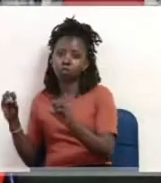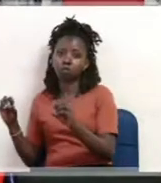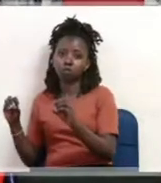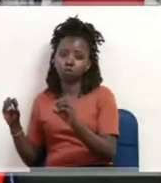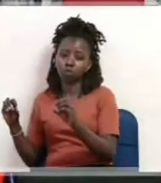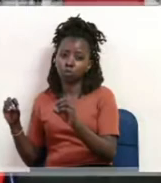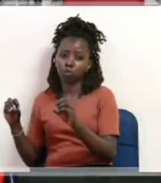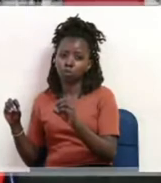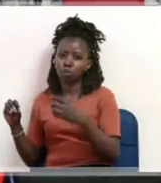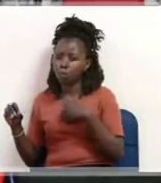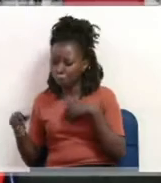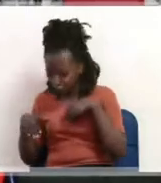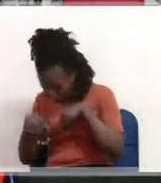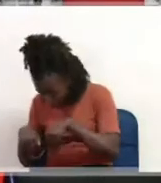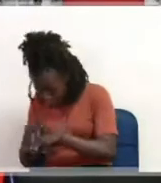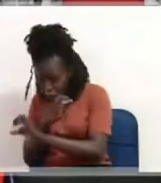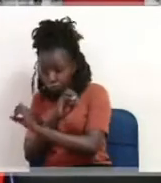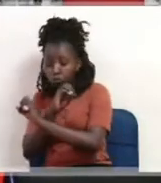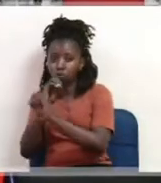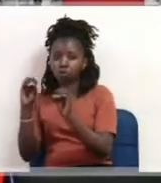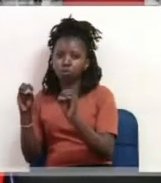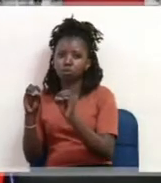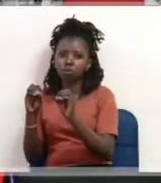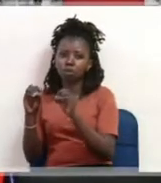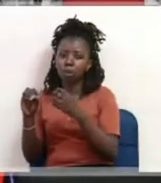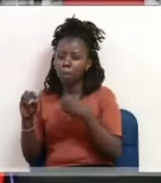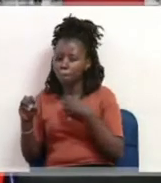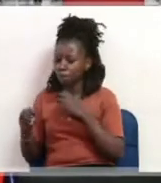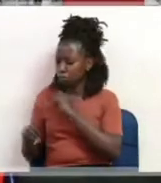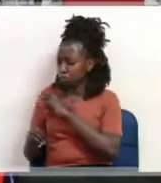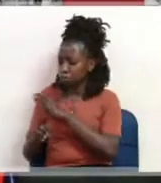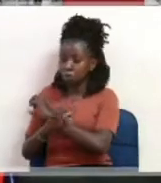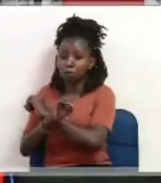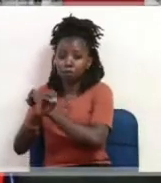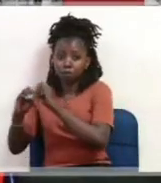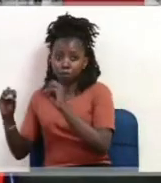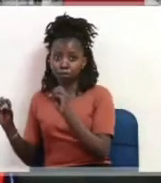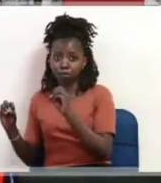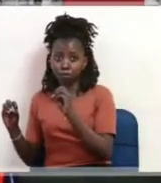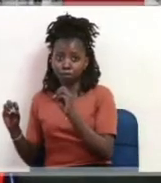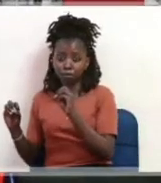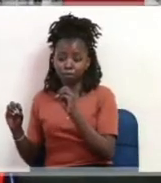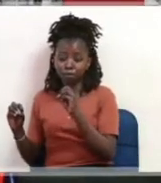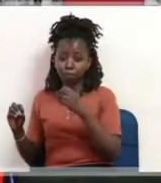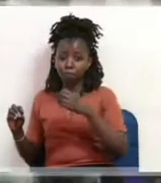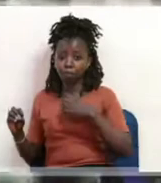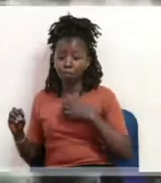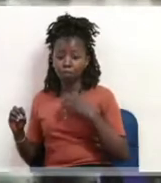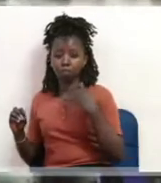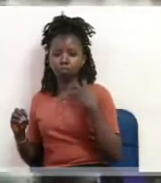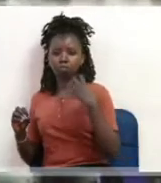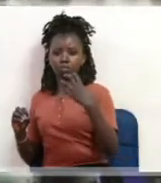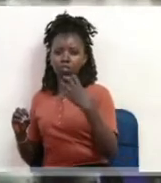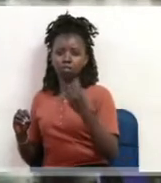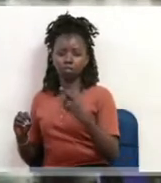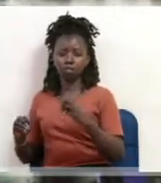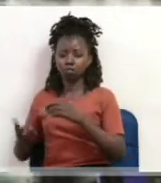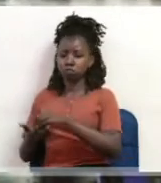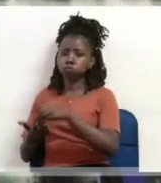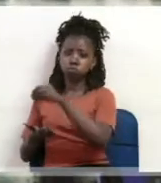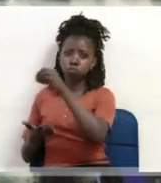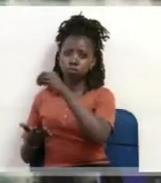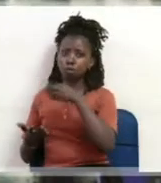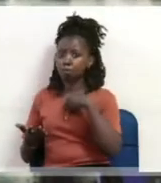I will not bow. I will not be afraid. I'm the captain of my soul. Now, I think that is